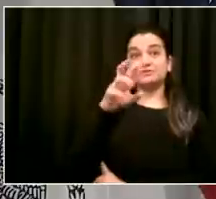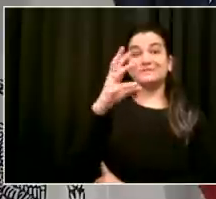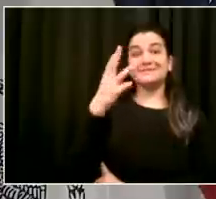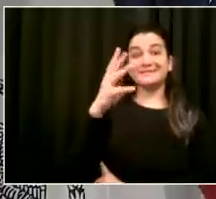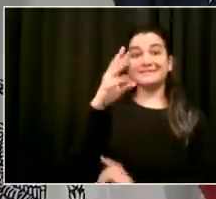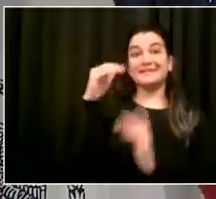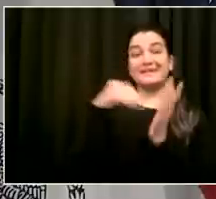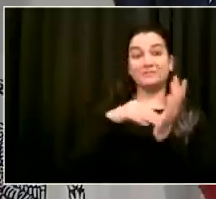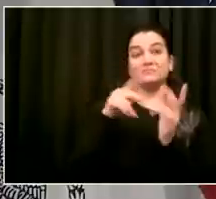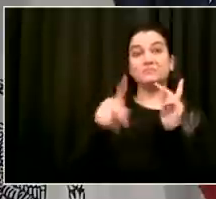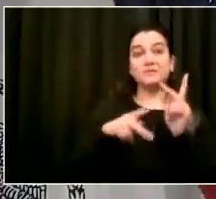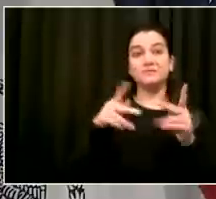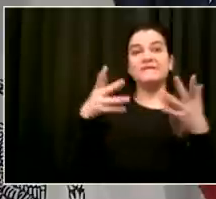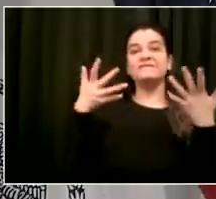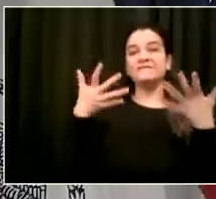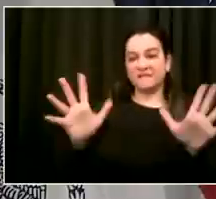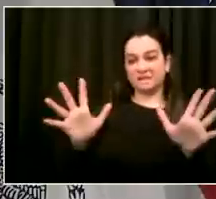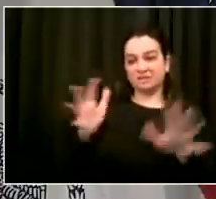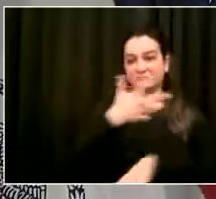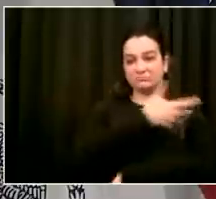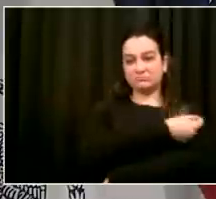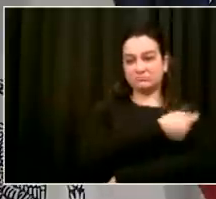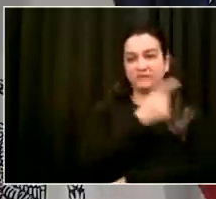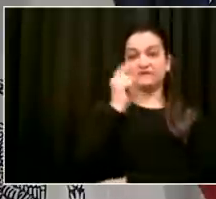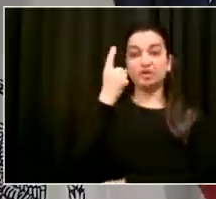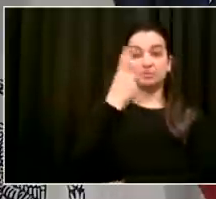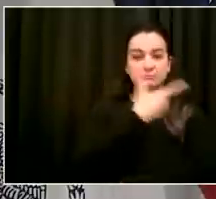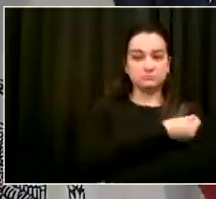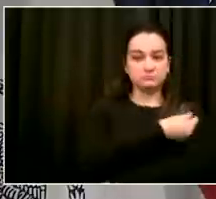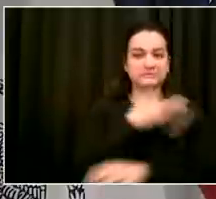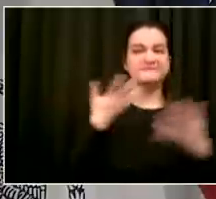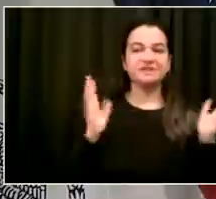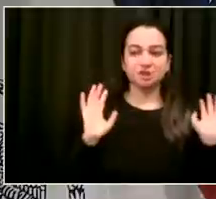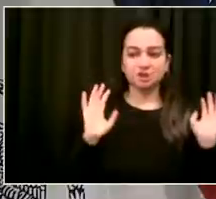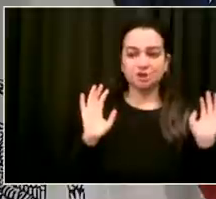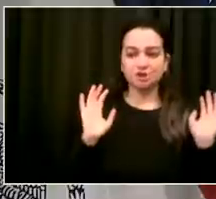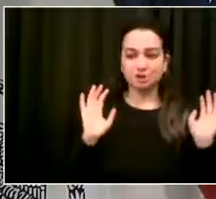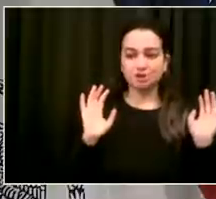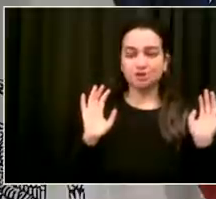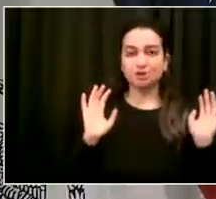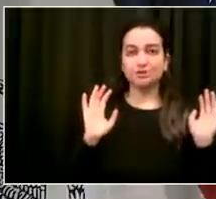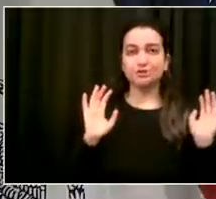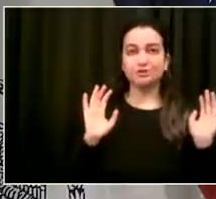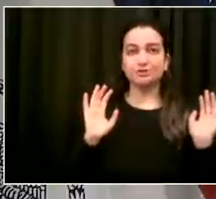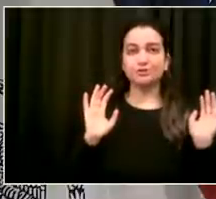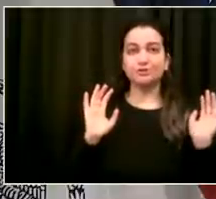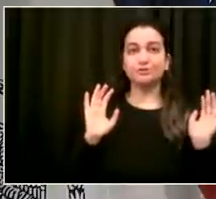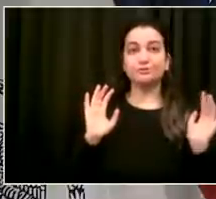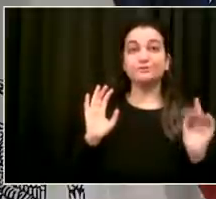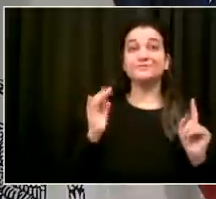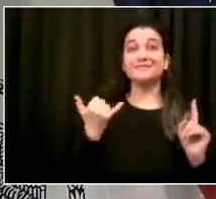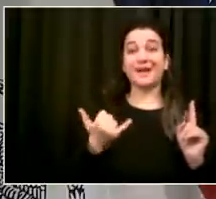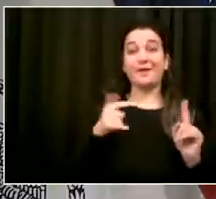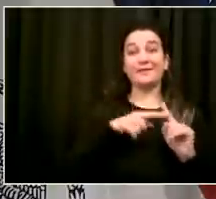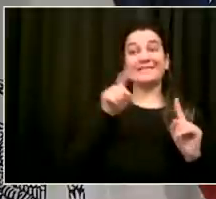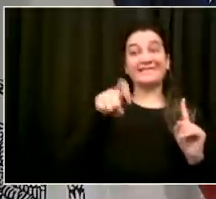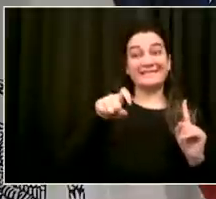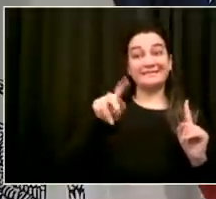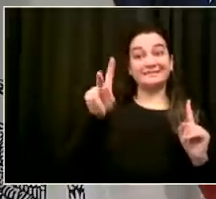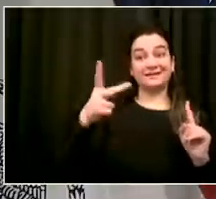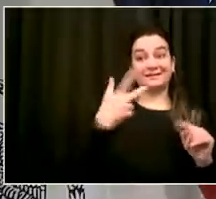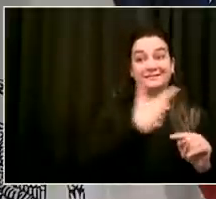first dose is going to be the predominant reality for a while. But the second dose is going to come into play more and more.